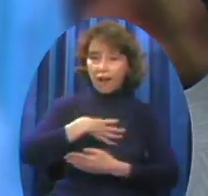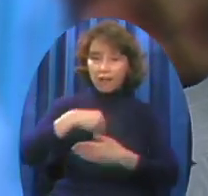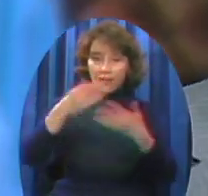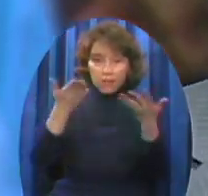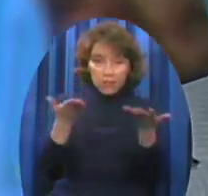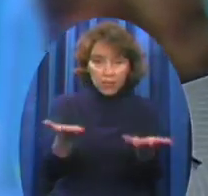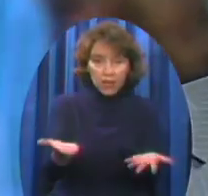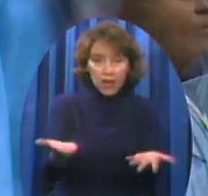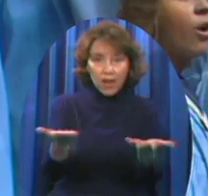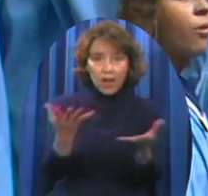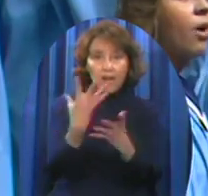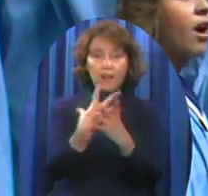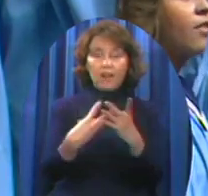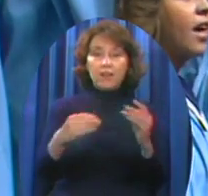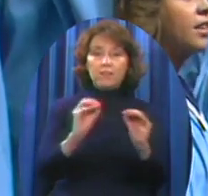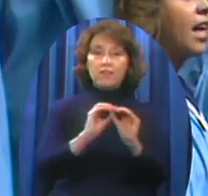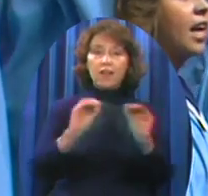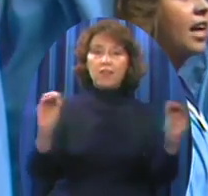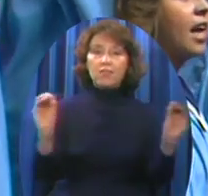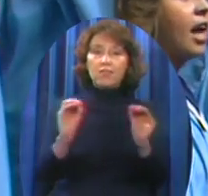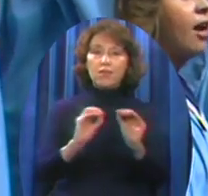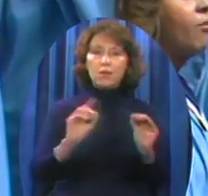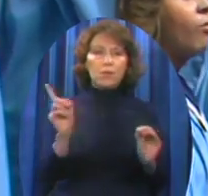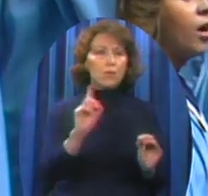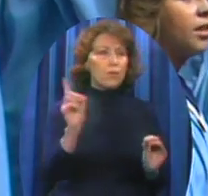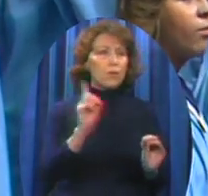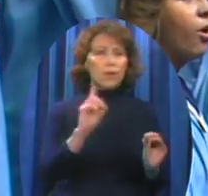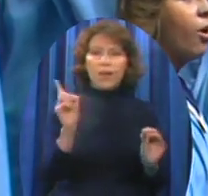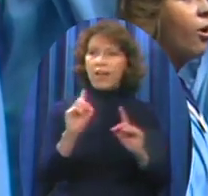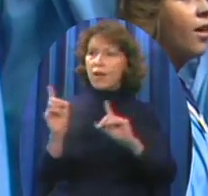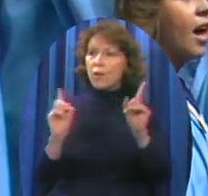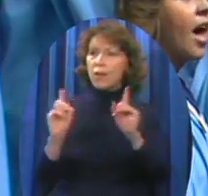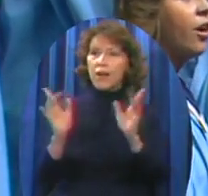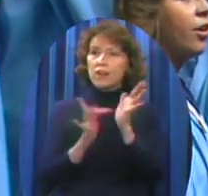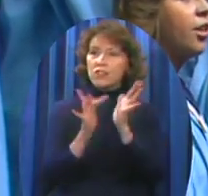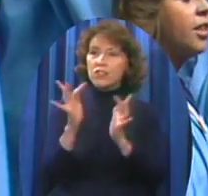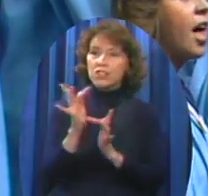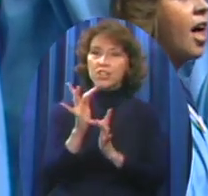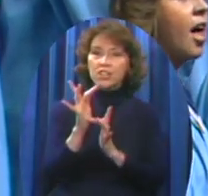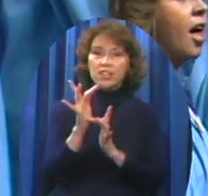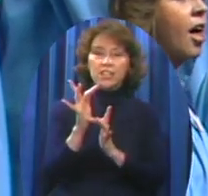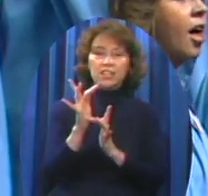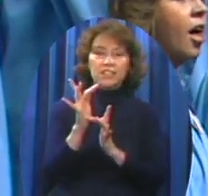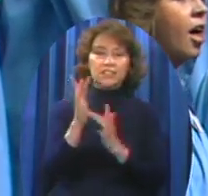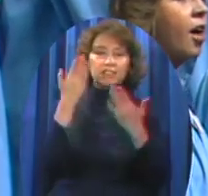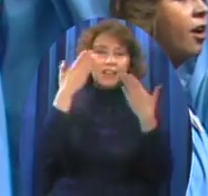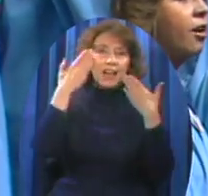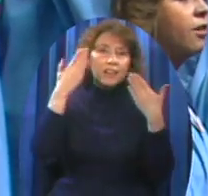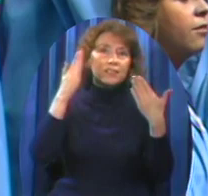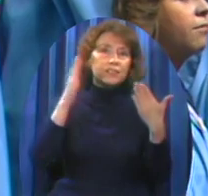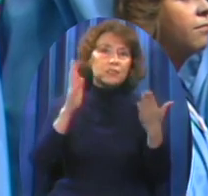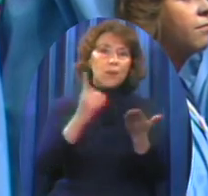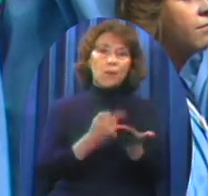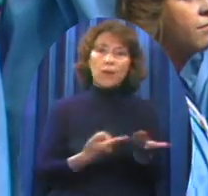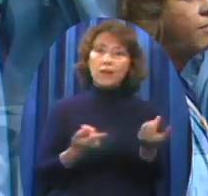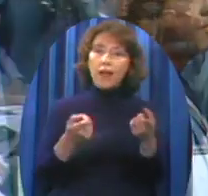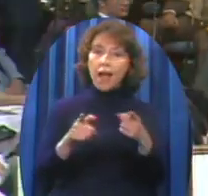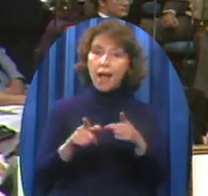shell. And how or where they'd taken him was more than I could